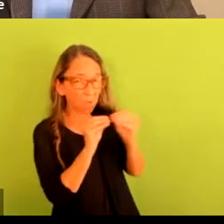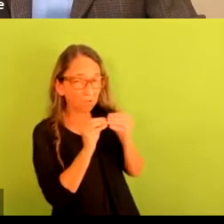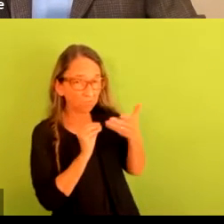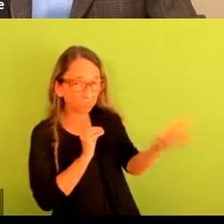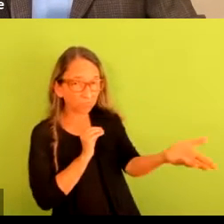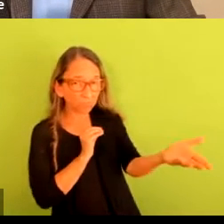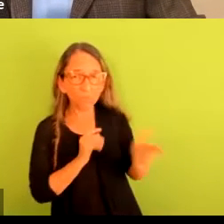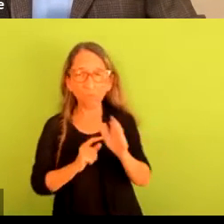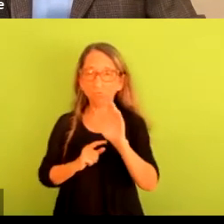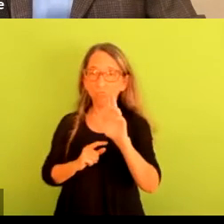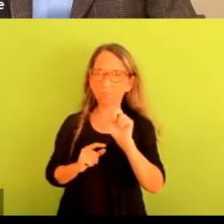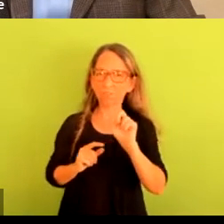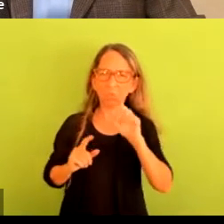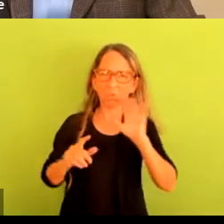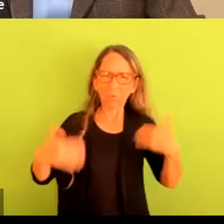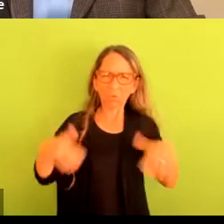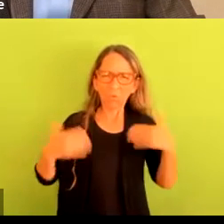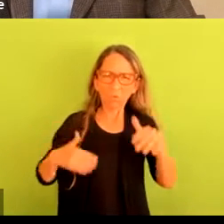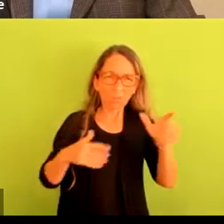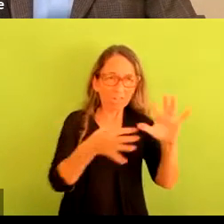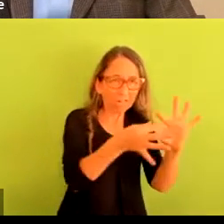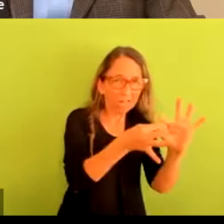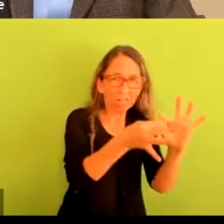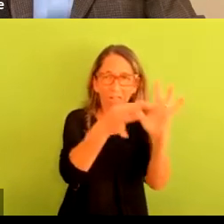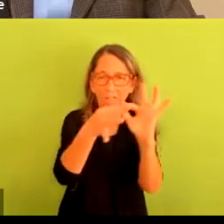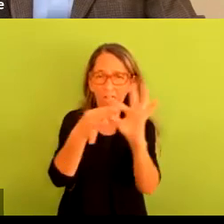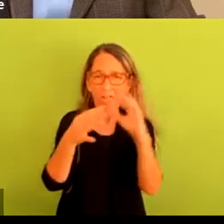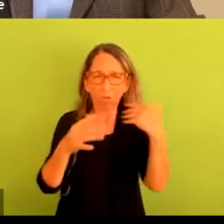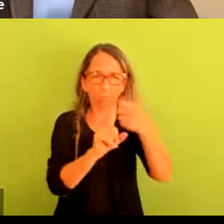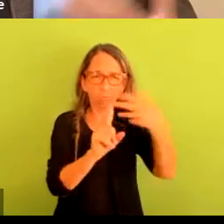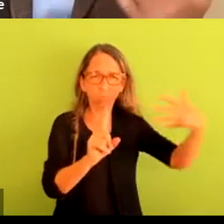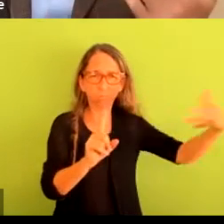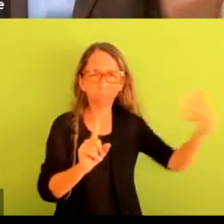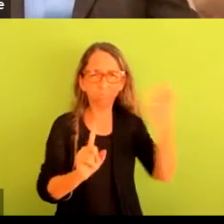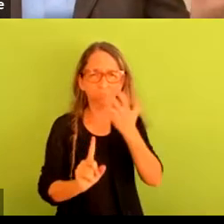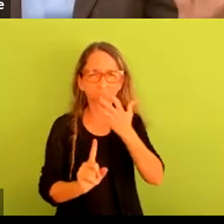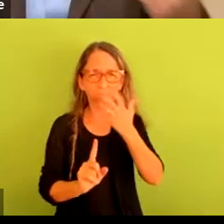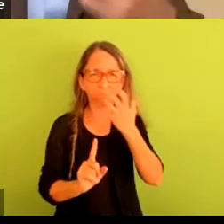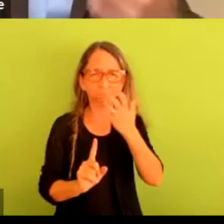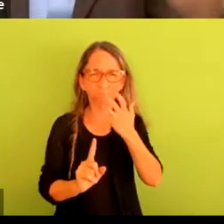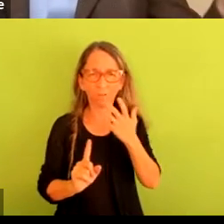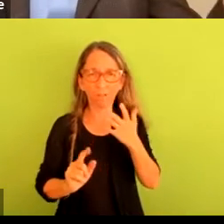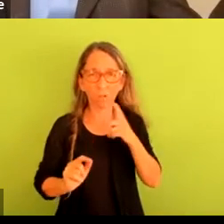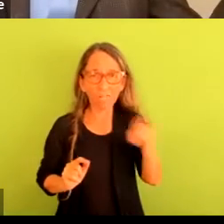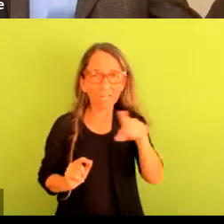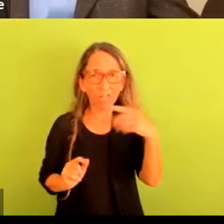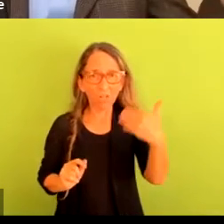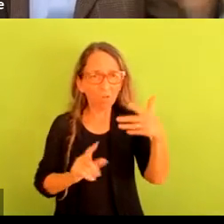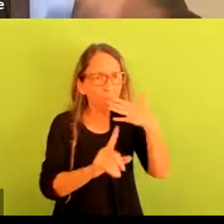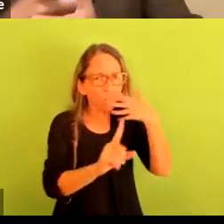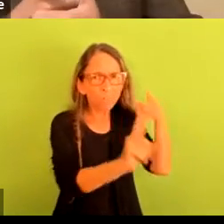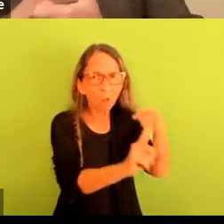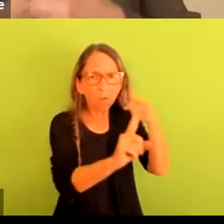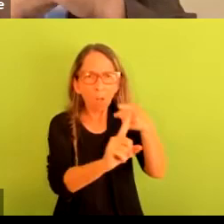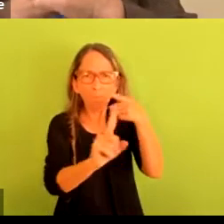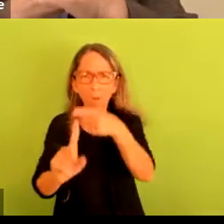me to say that hasn't been said. I feel like all the thunder's been stolen. I mean, you guys have made some great points, right? I mean, you know,